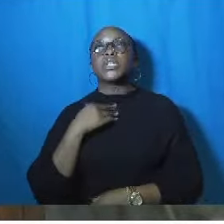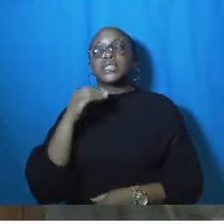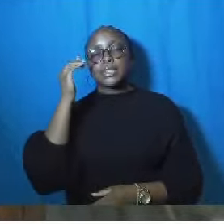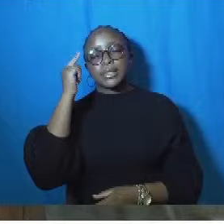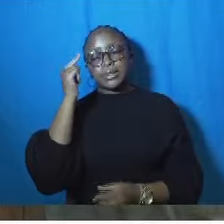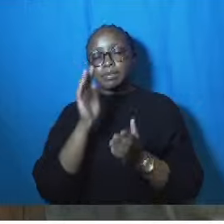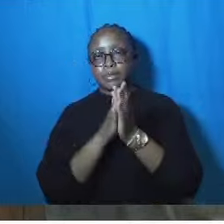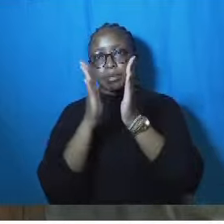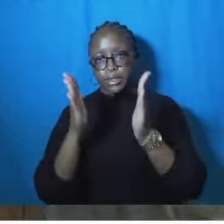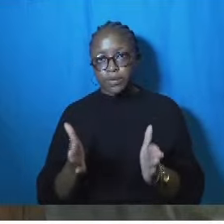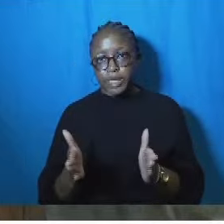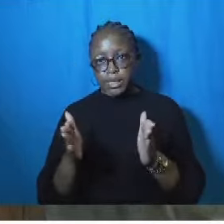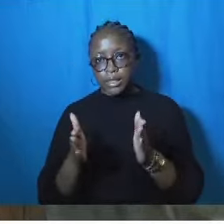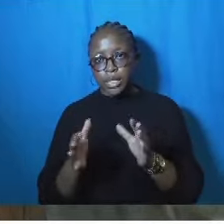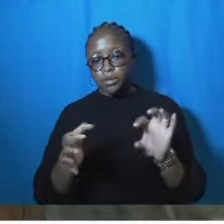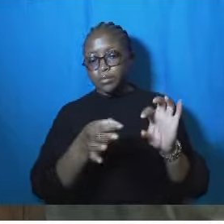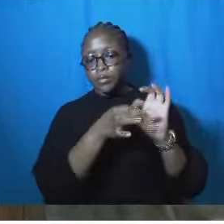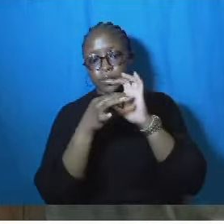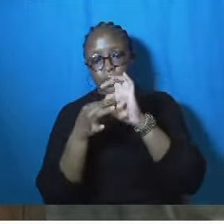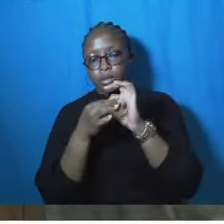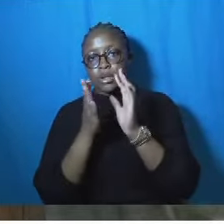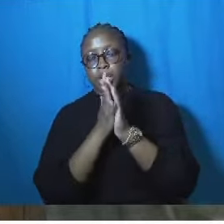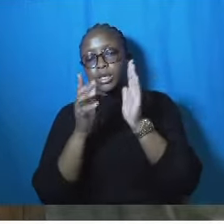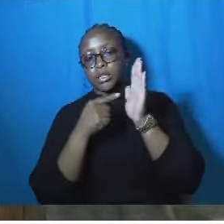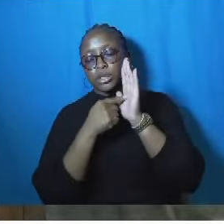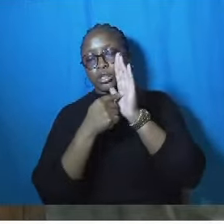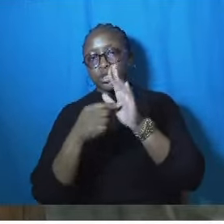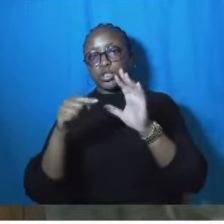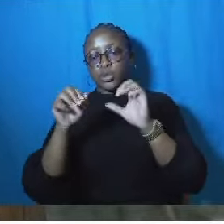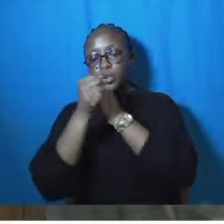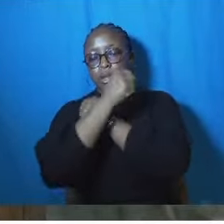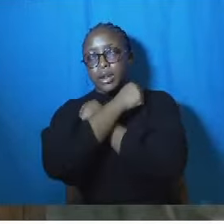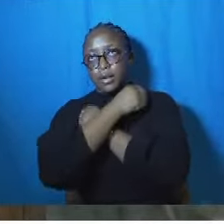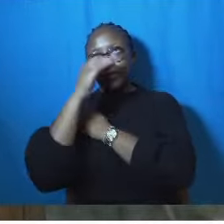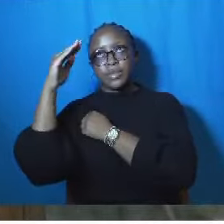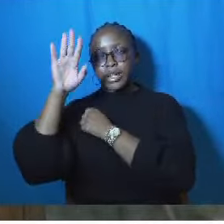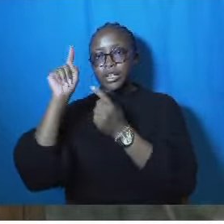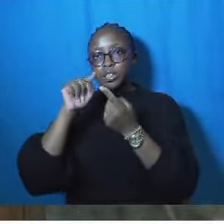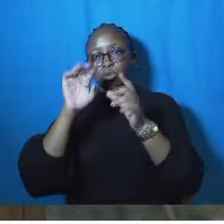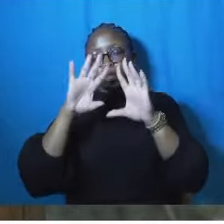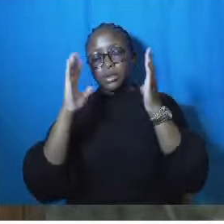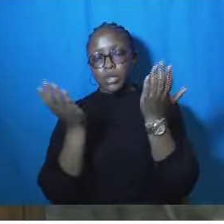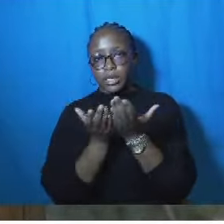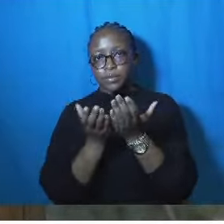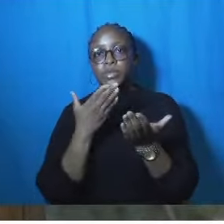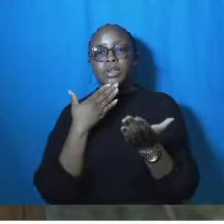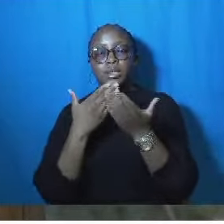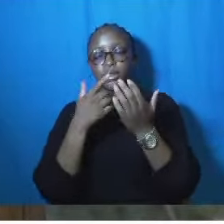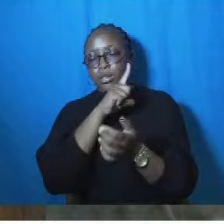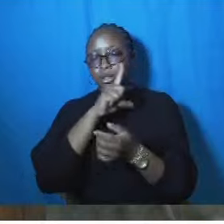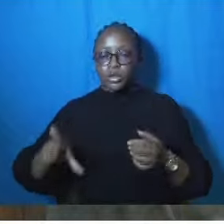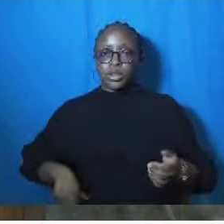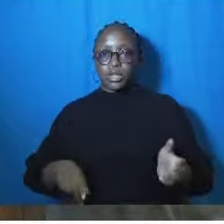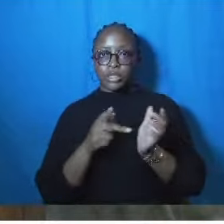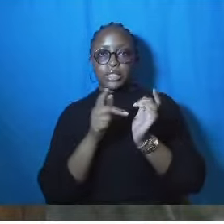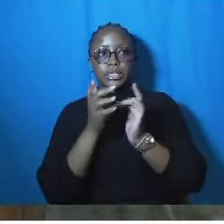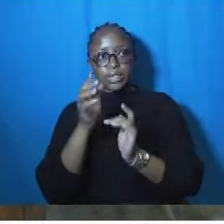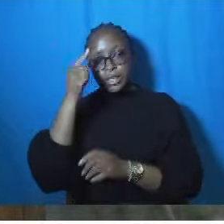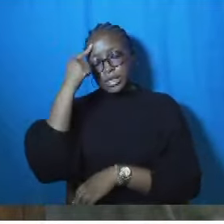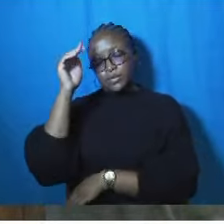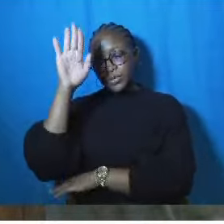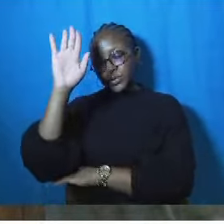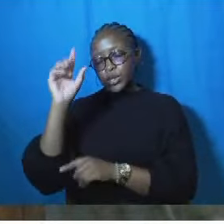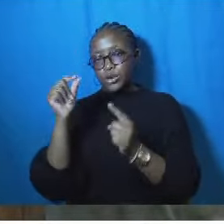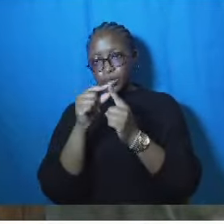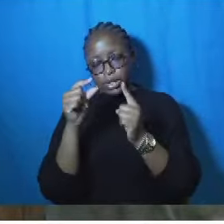and reveal his love to the world. I thank you, Lord Jesus, for your word unto us.